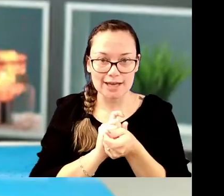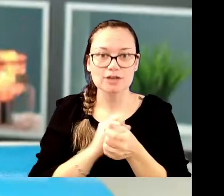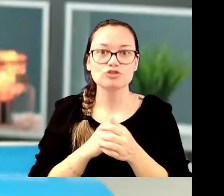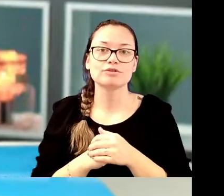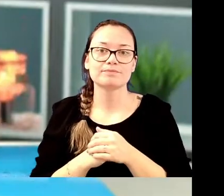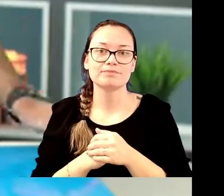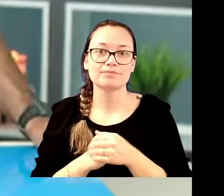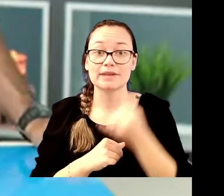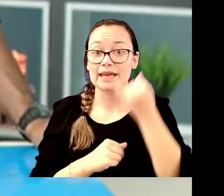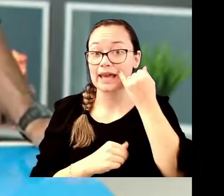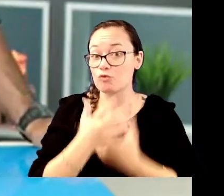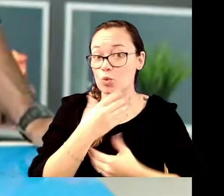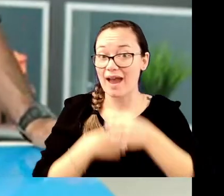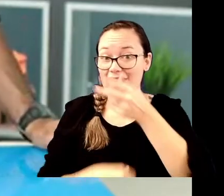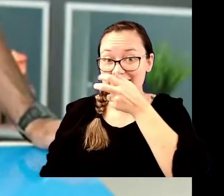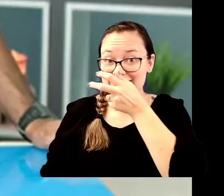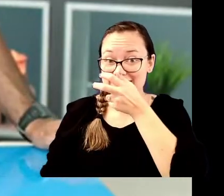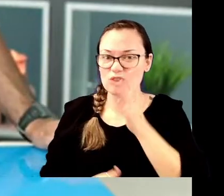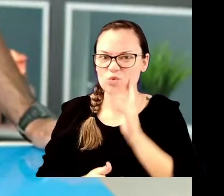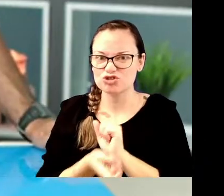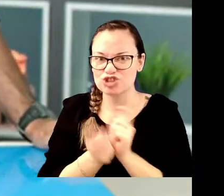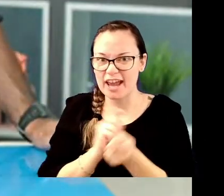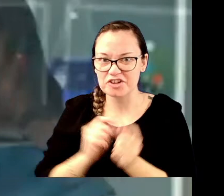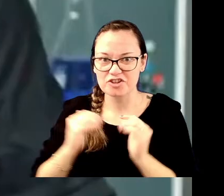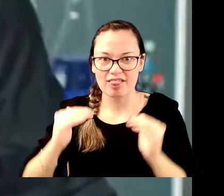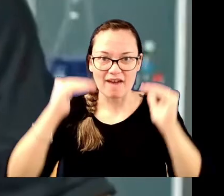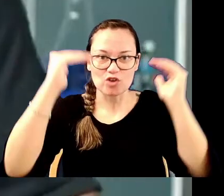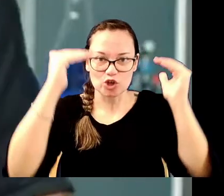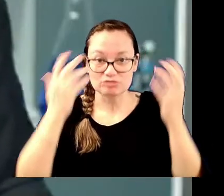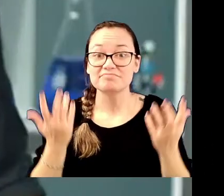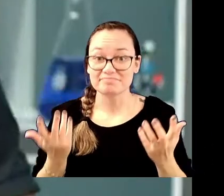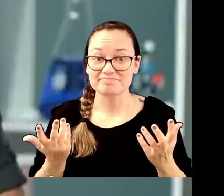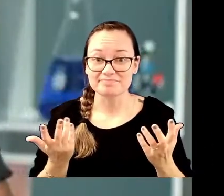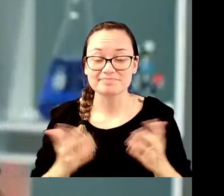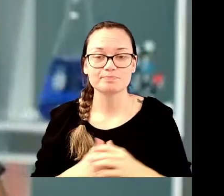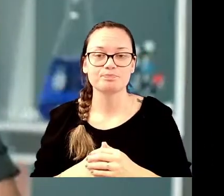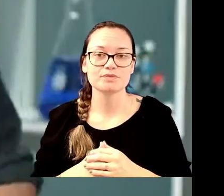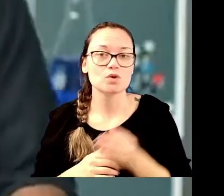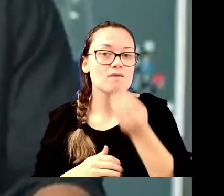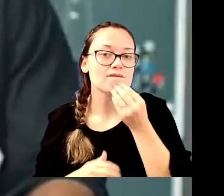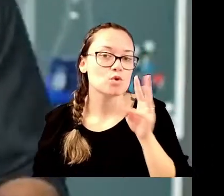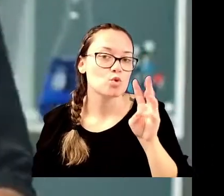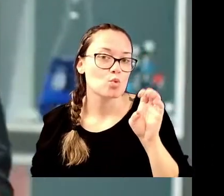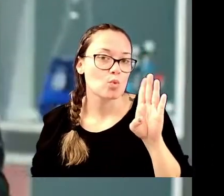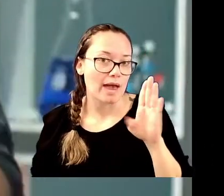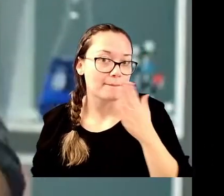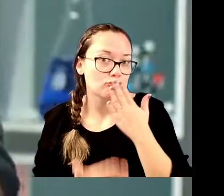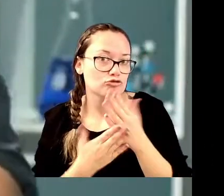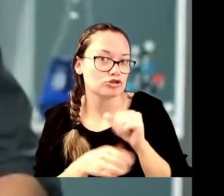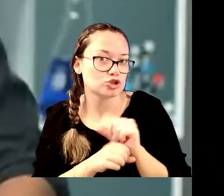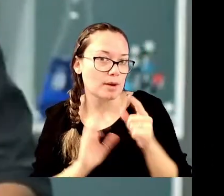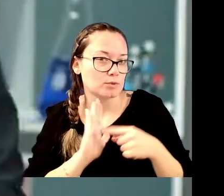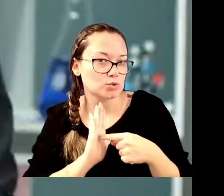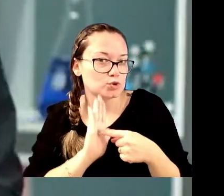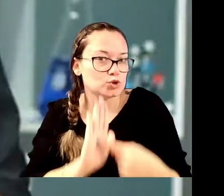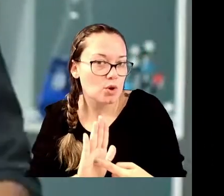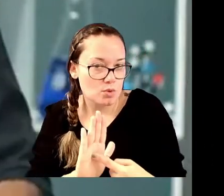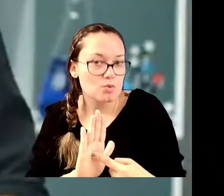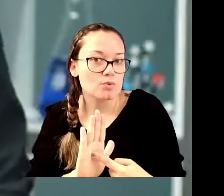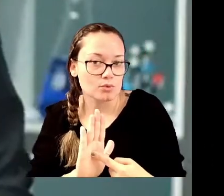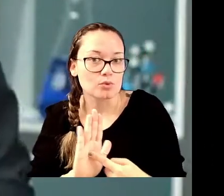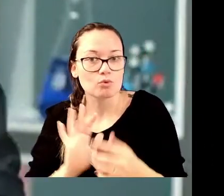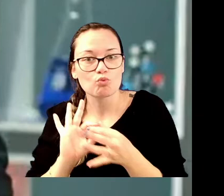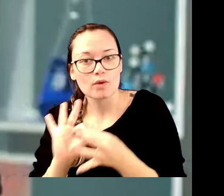Like I said, if we add an insect on here, that changes things. So food webs do a really good job of illustrating